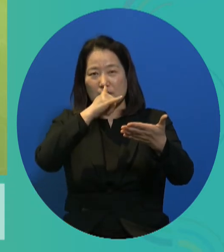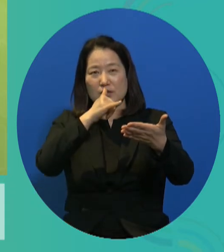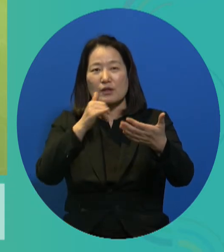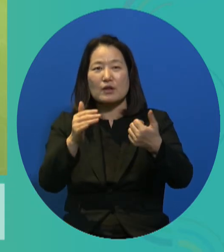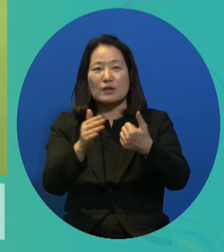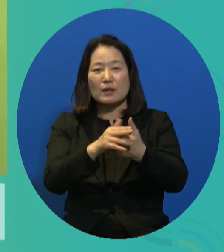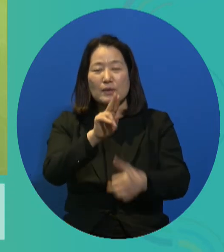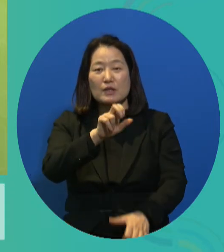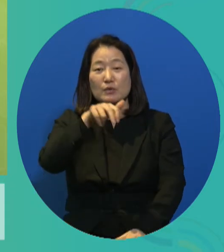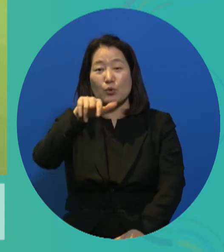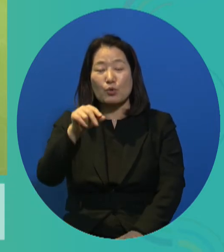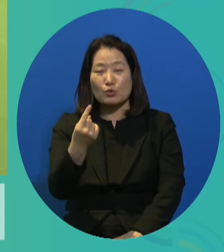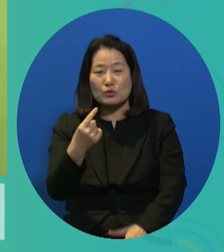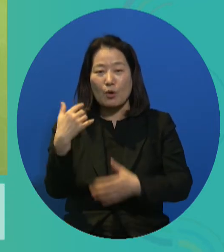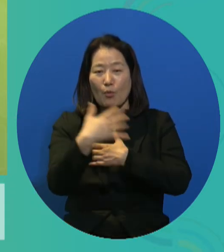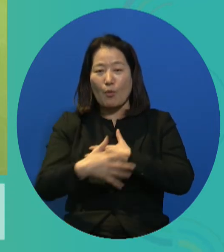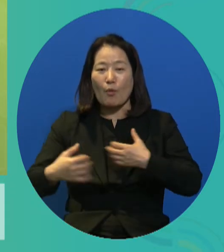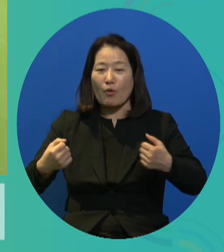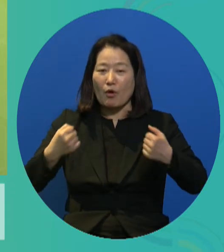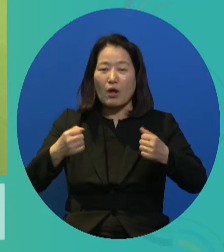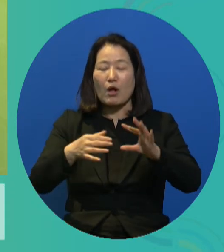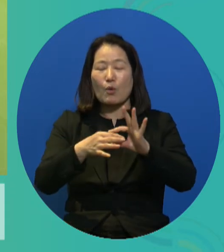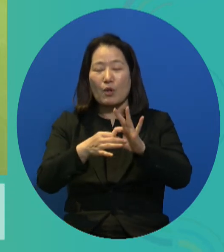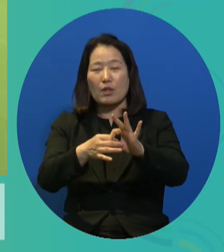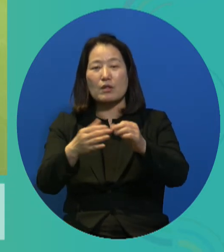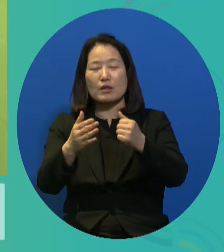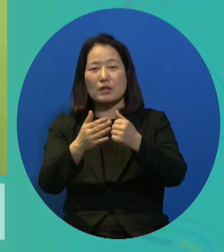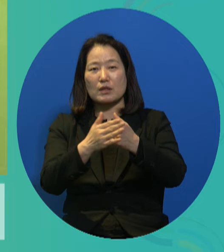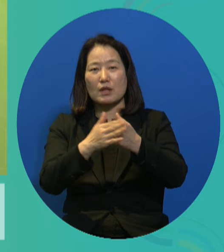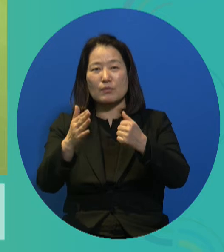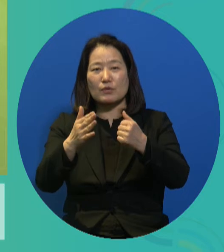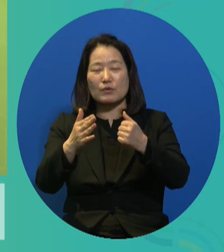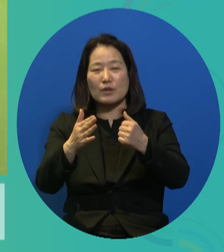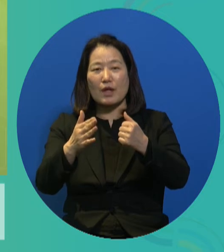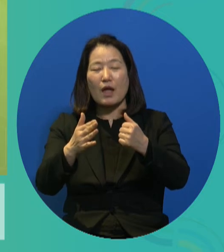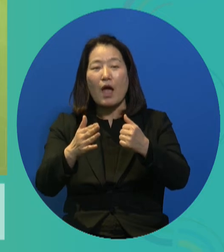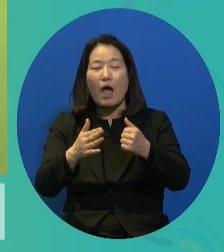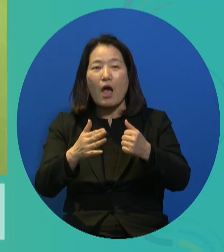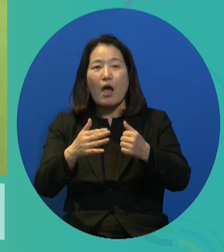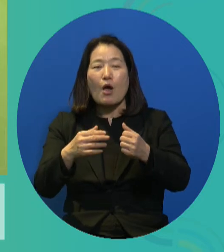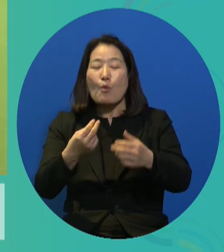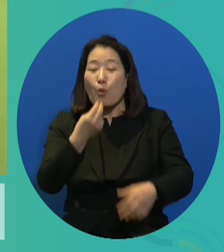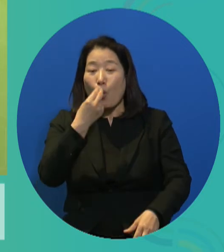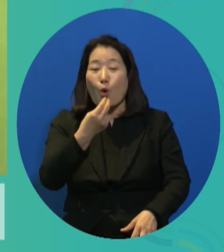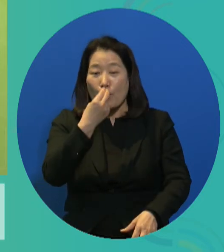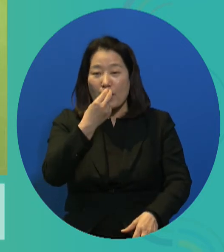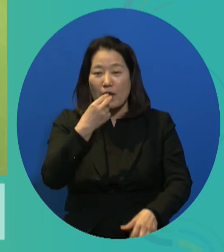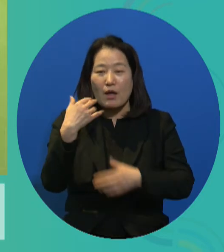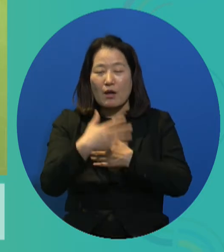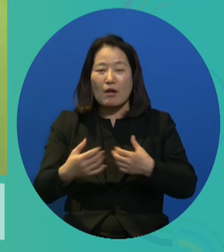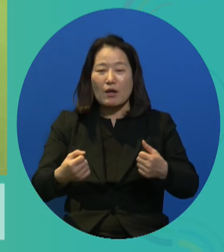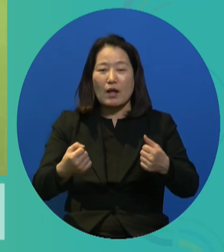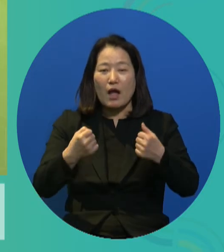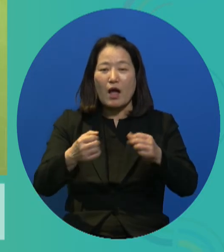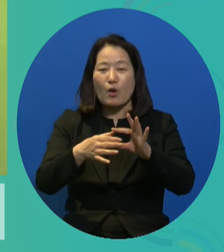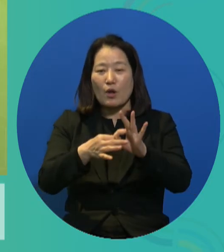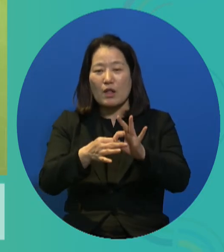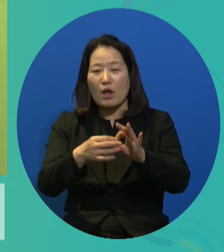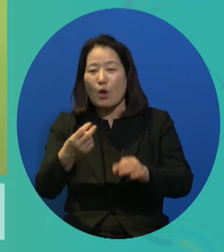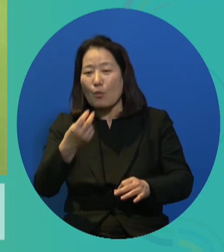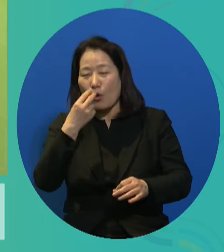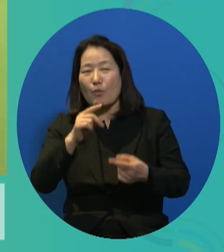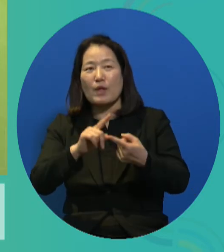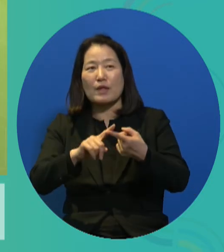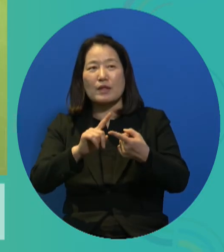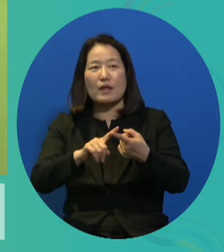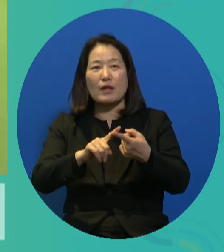the Article 25 about insurance, particularly life insurance, subscription